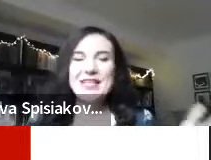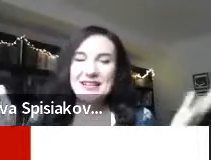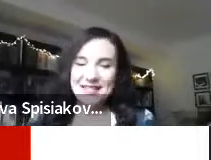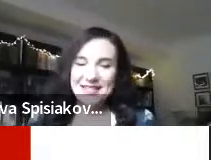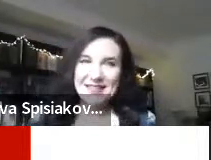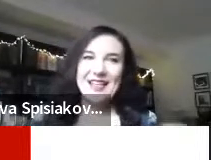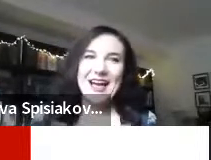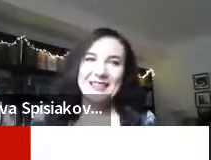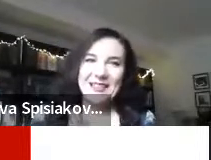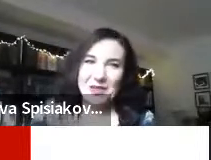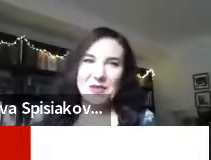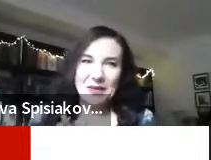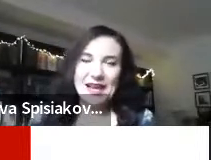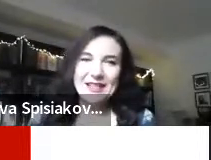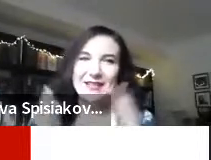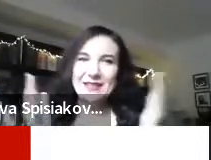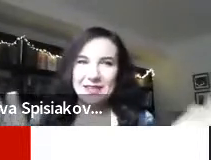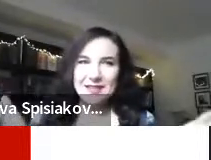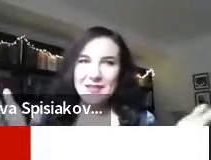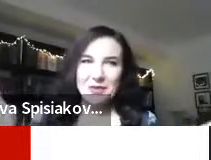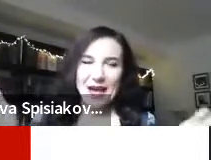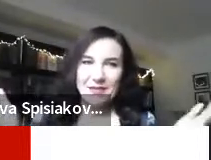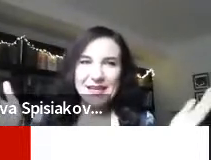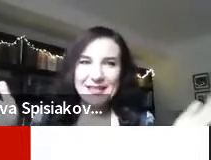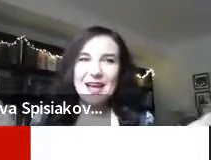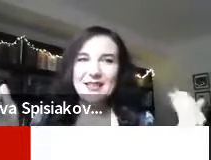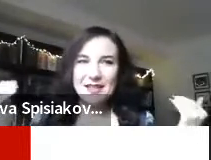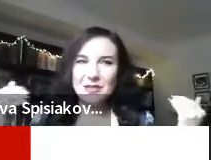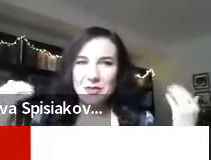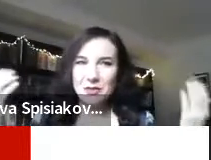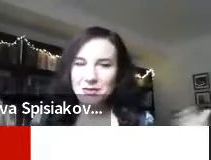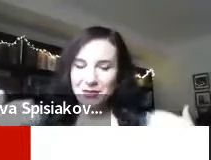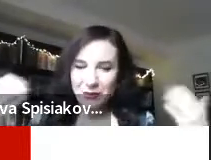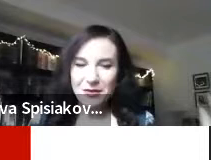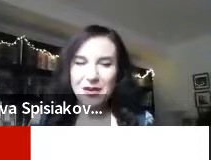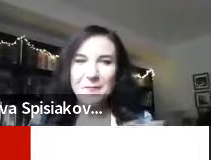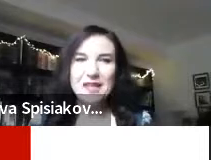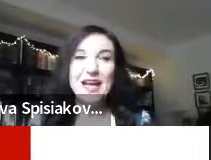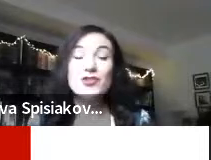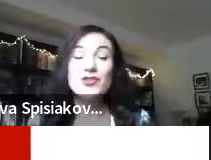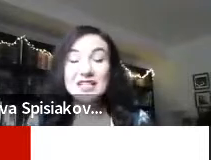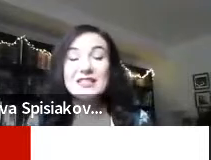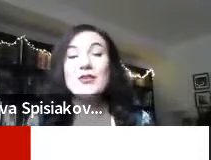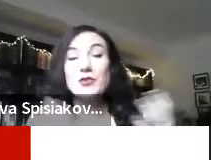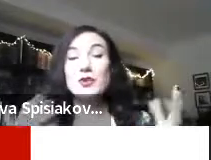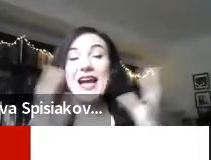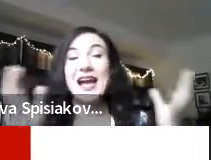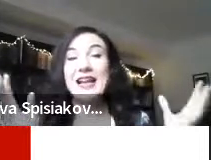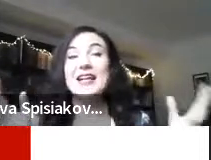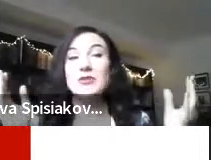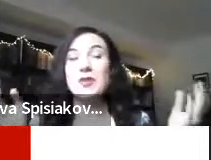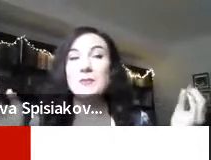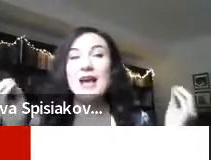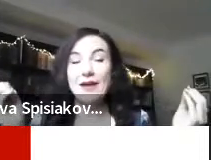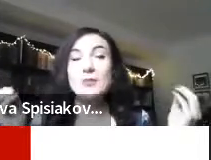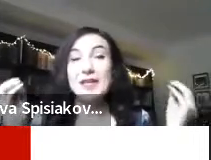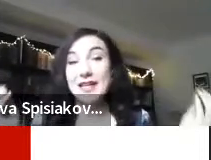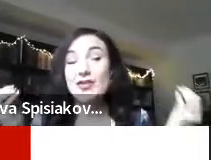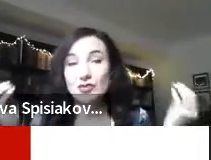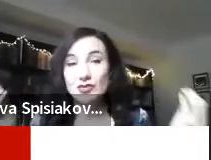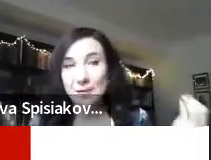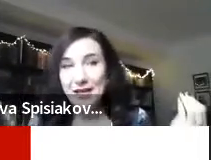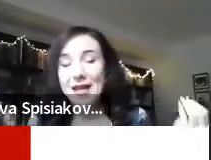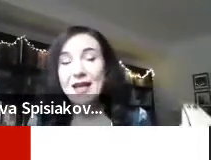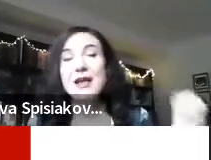Now, of course, I understand that news outlets need to have clicks and need to engage readers. And of course, the headlines will have to